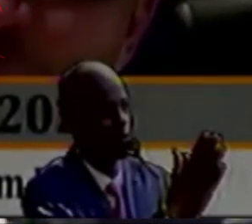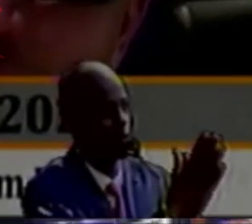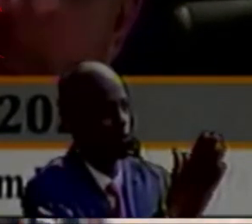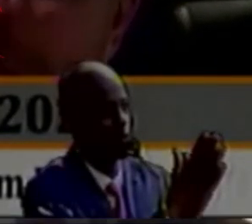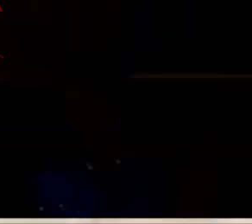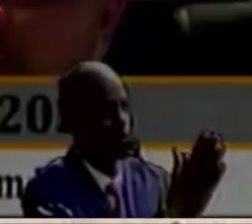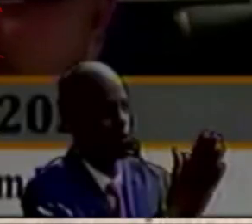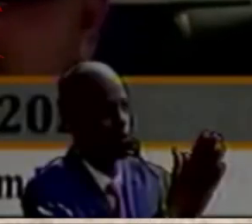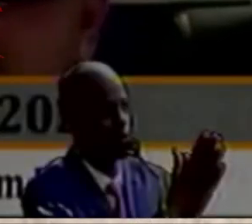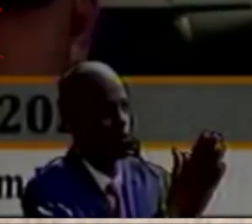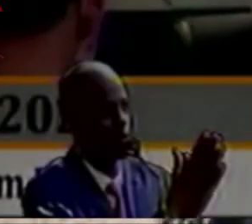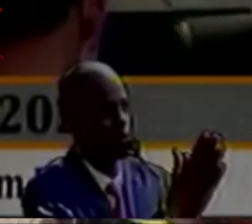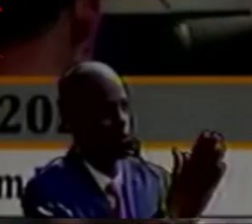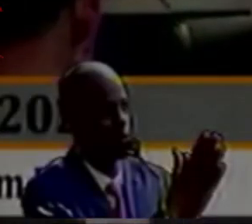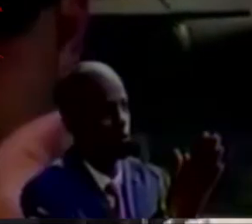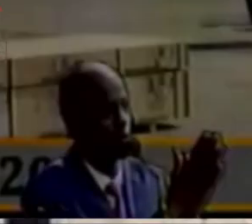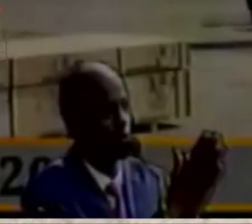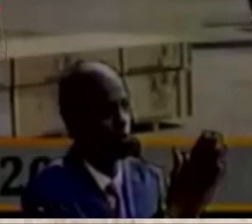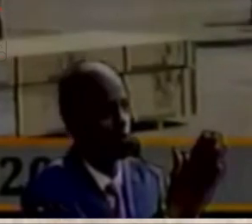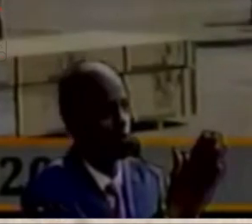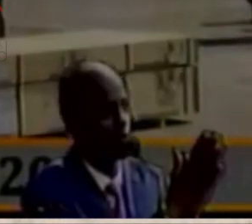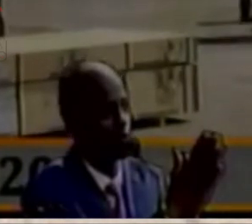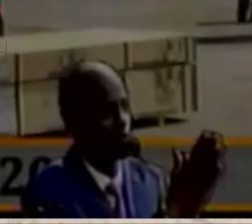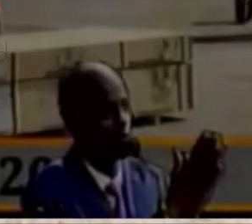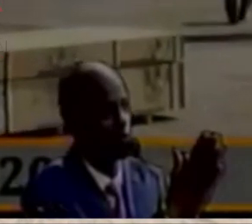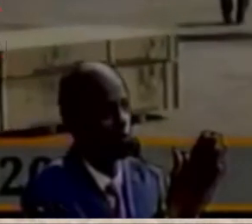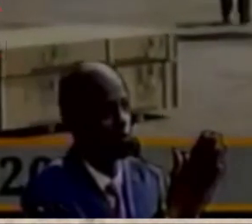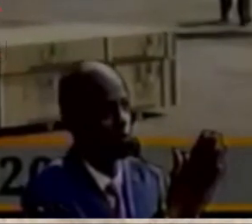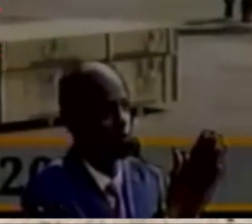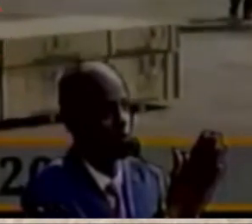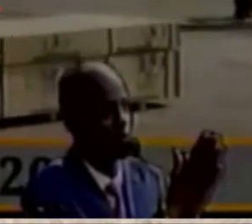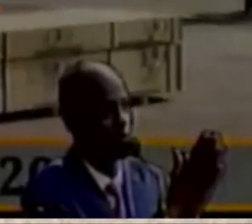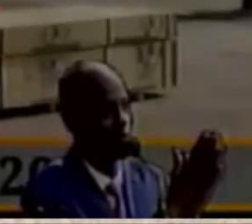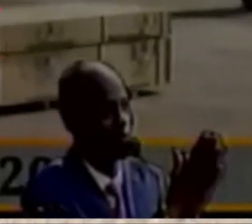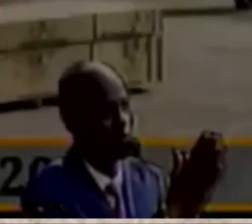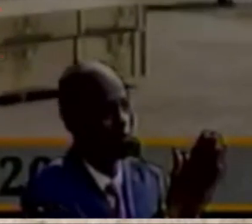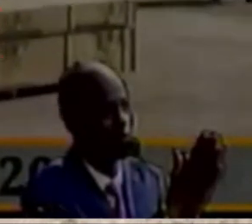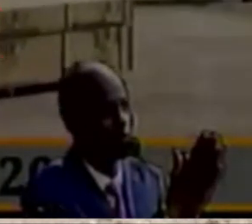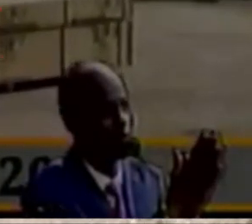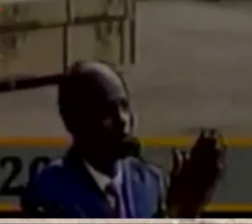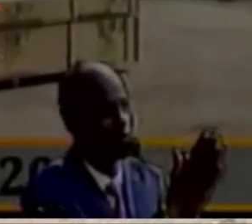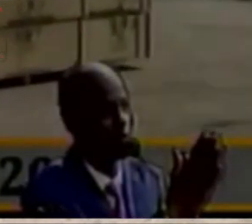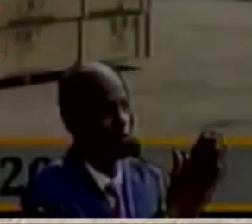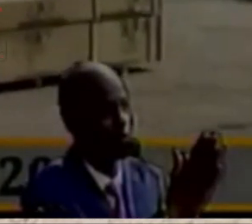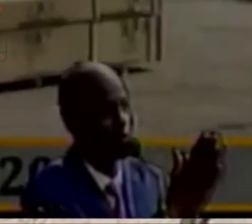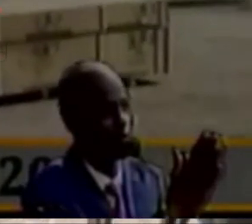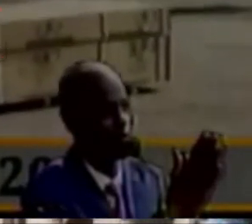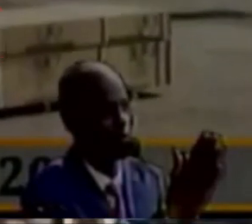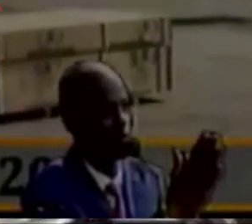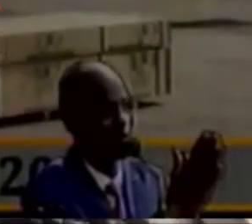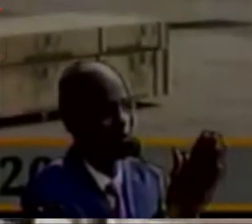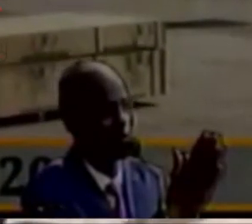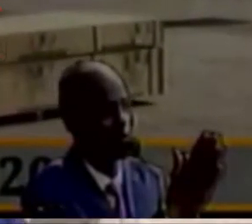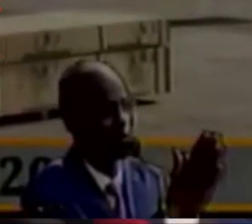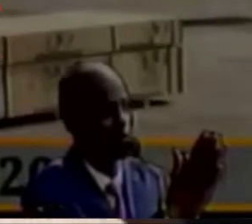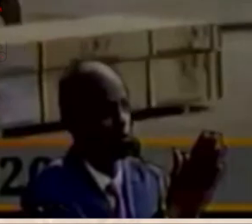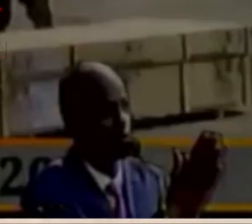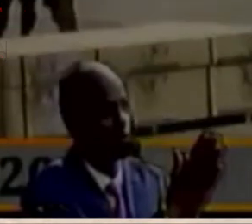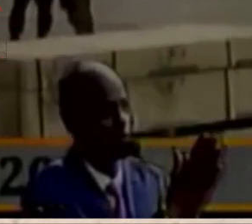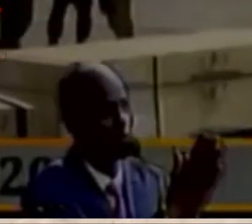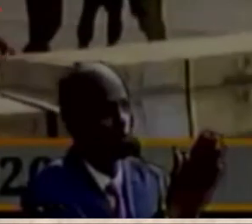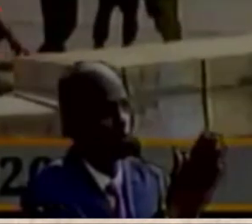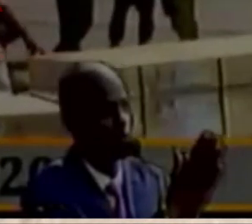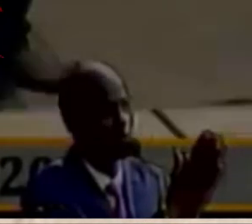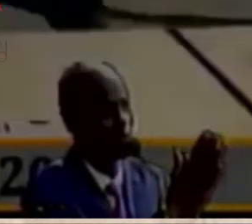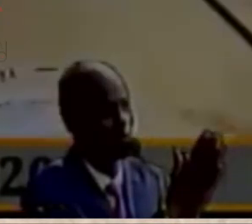Oh, okay. So can you say about Team Robican Disaster Response? Yeah. What is it? So